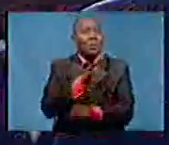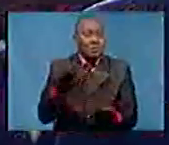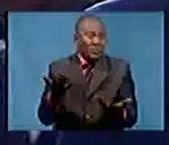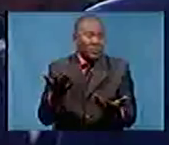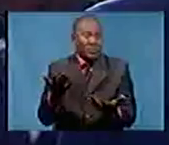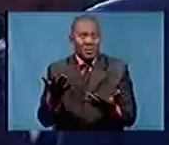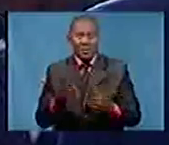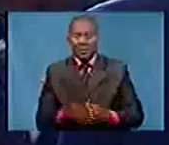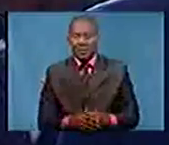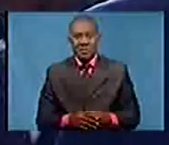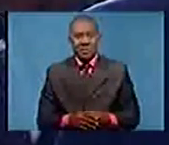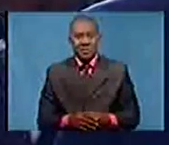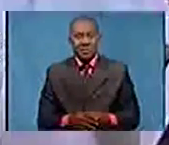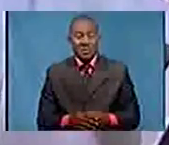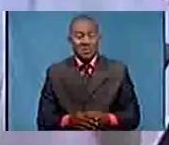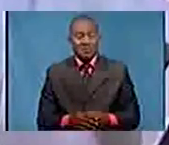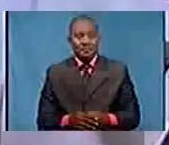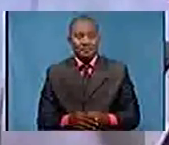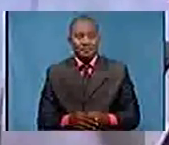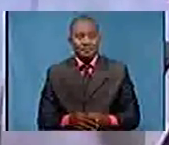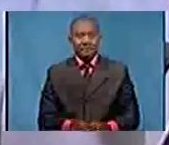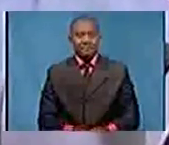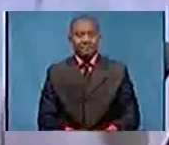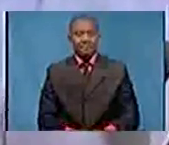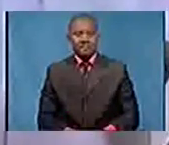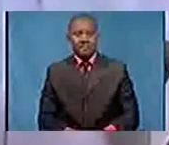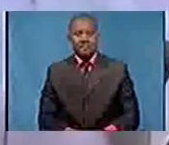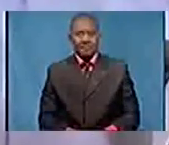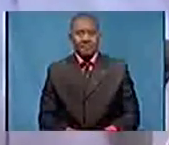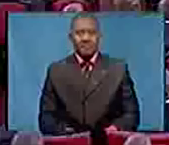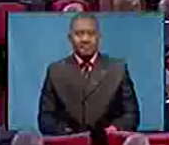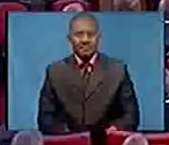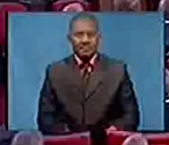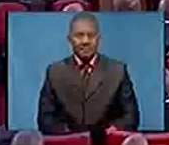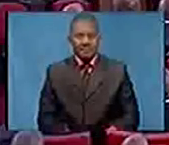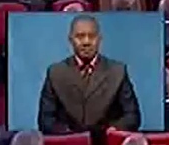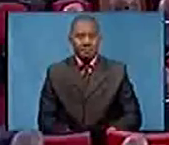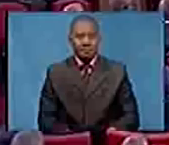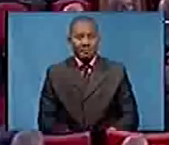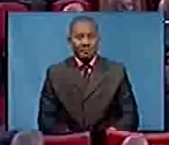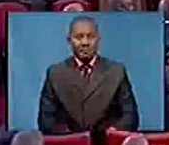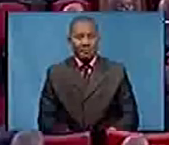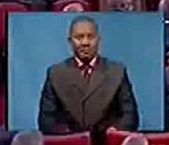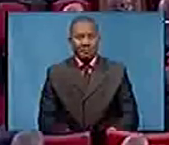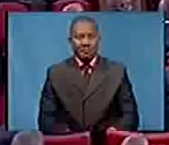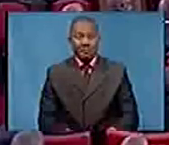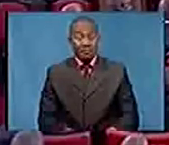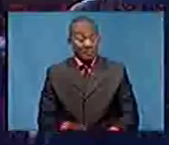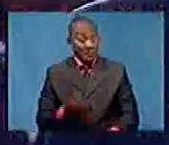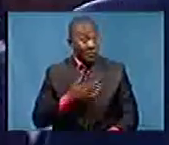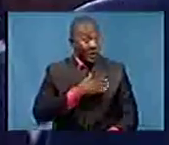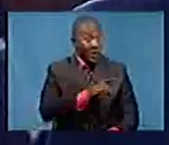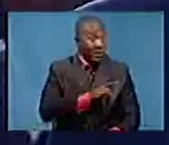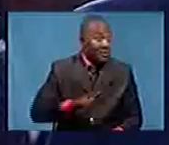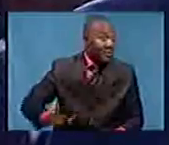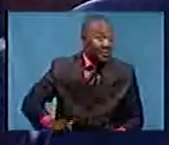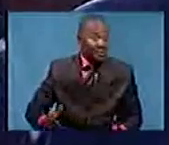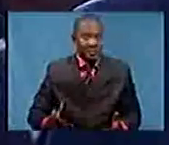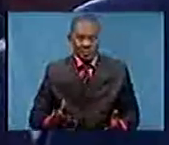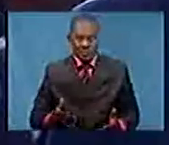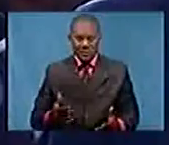down. That's our concern. Yes. My Lord, fortunately, we have all the major